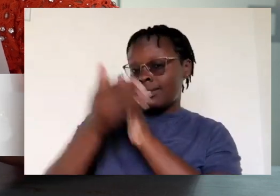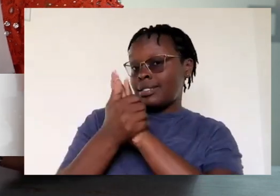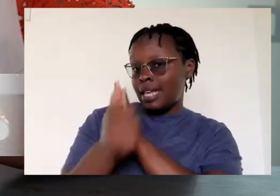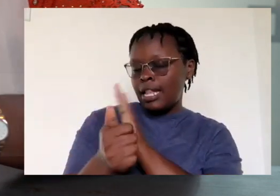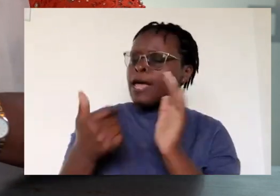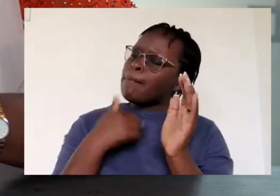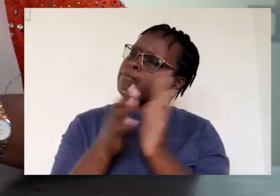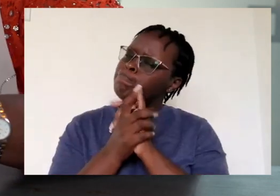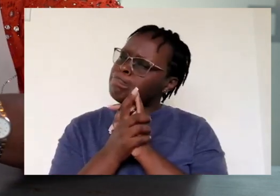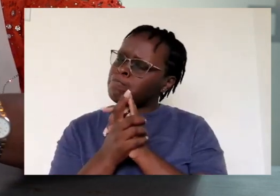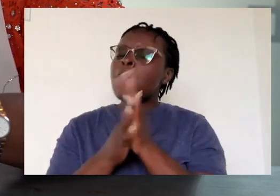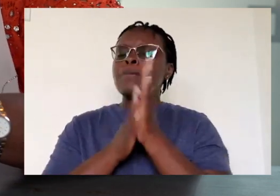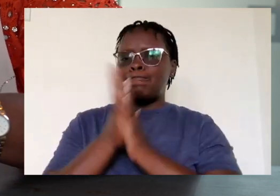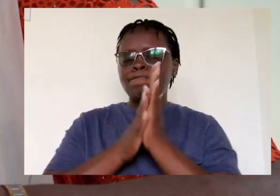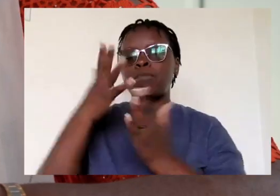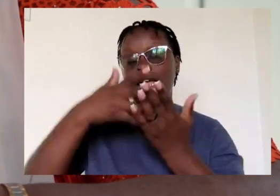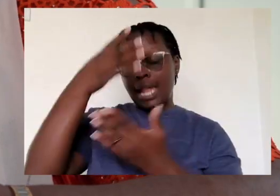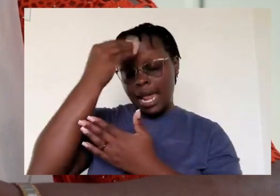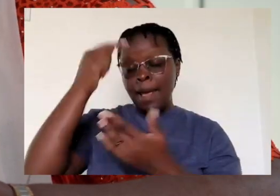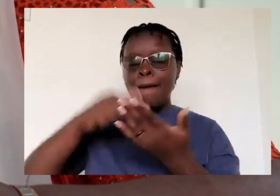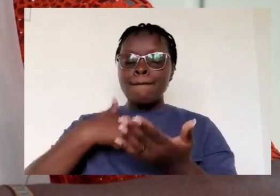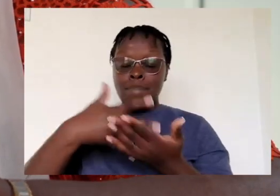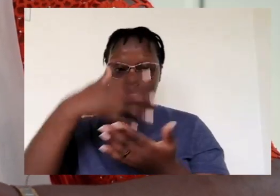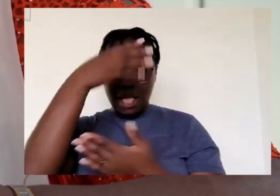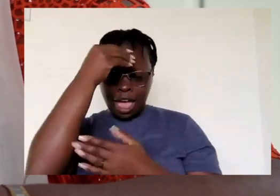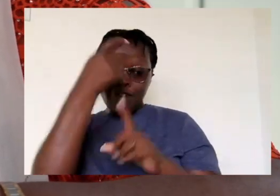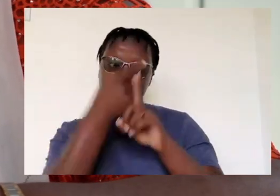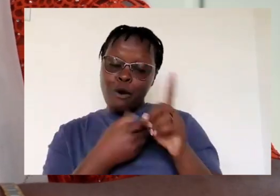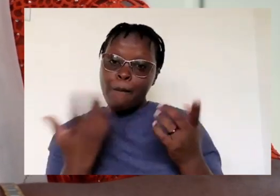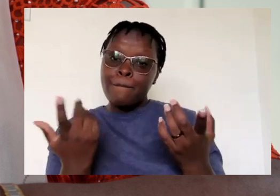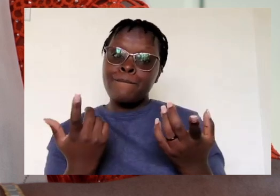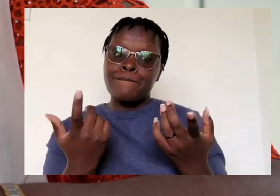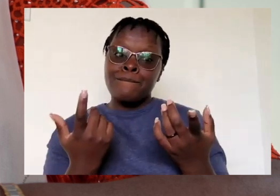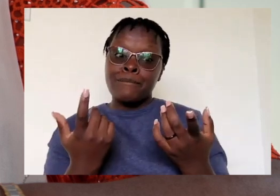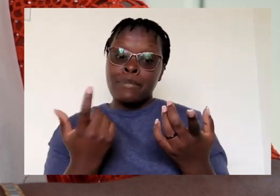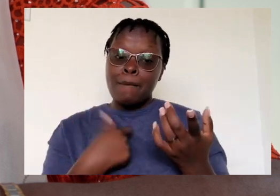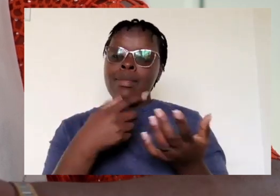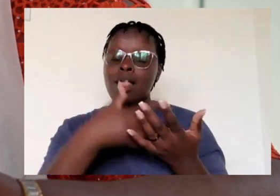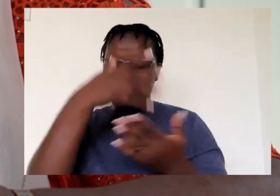interested in learning more about literacy. But of course, I learned it from